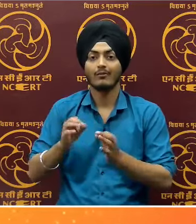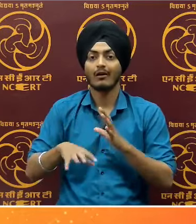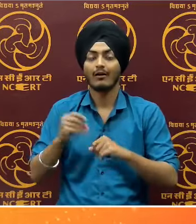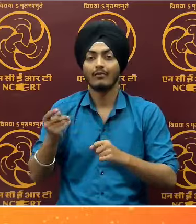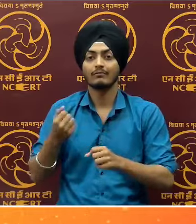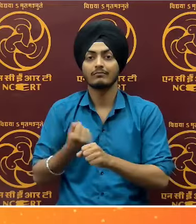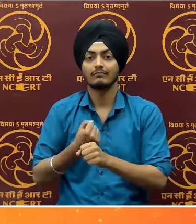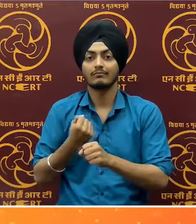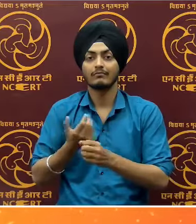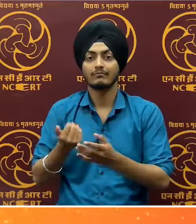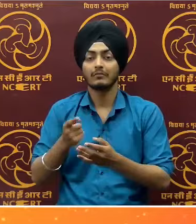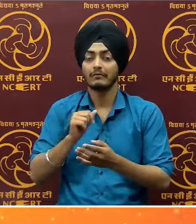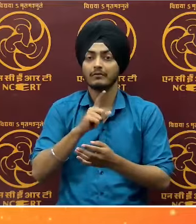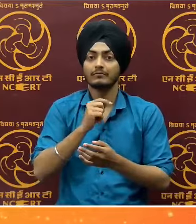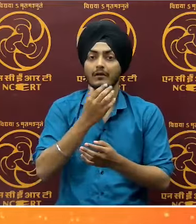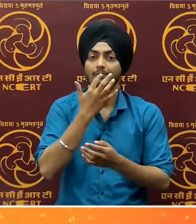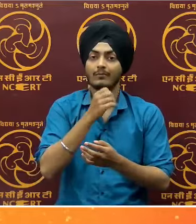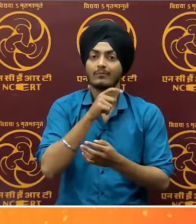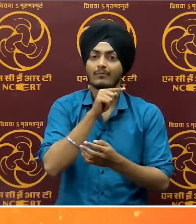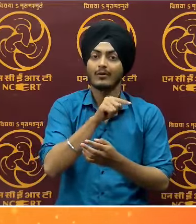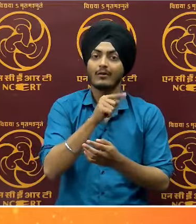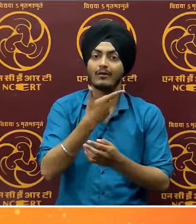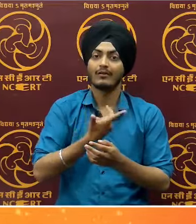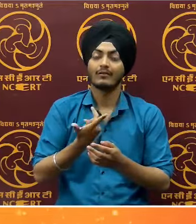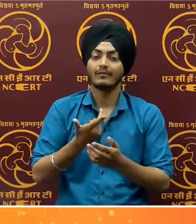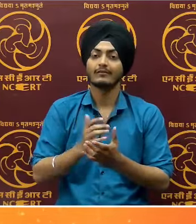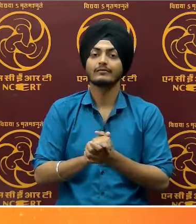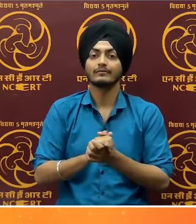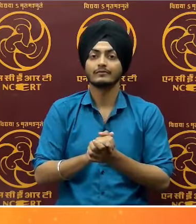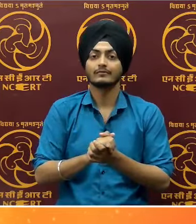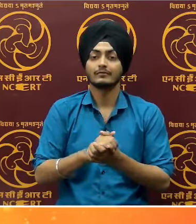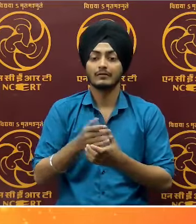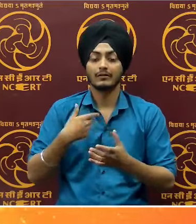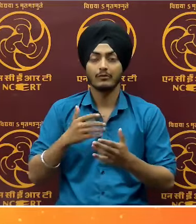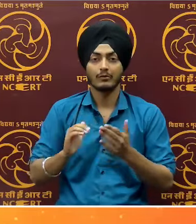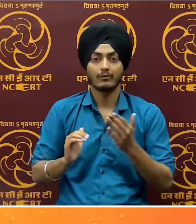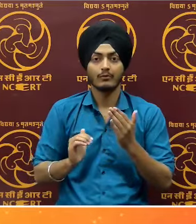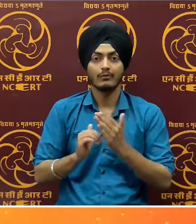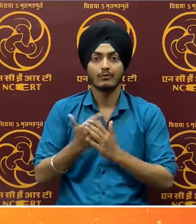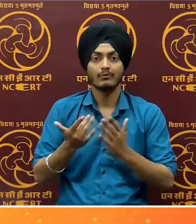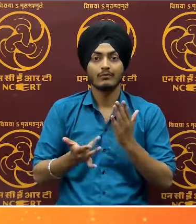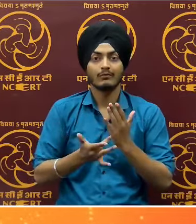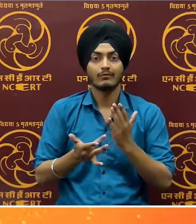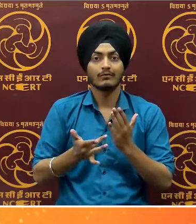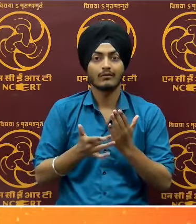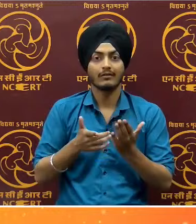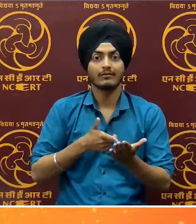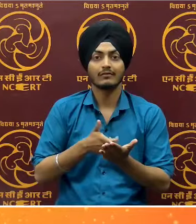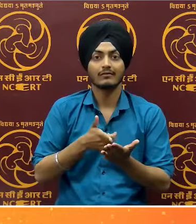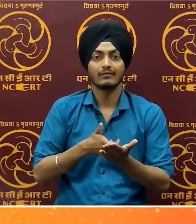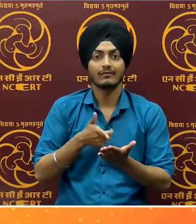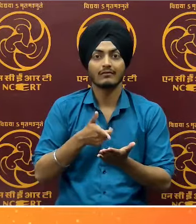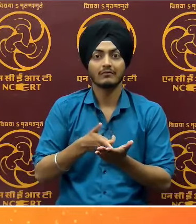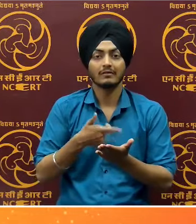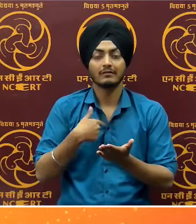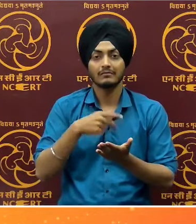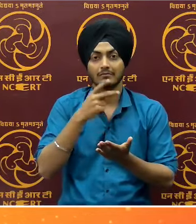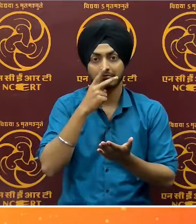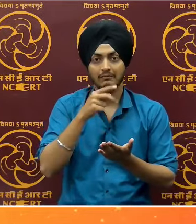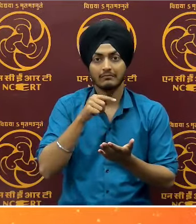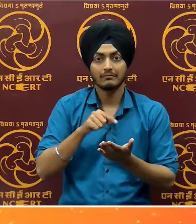is importance of modern and efficient farming. These modern techniques should be utilized in a very